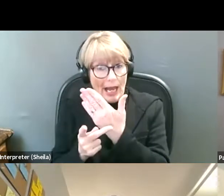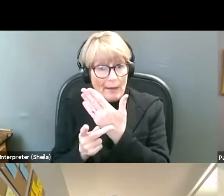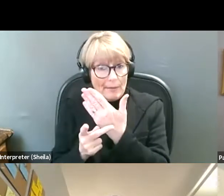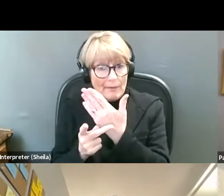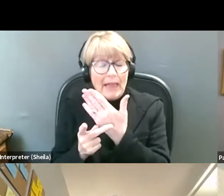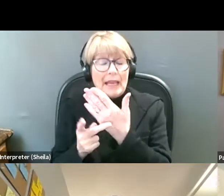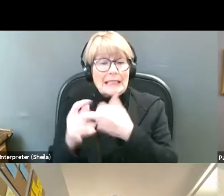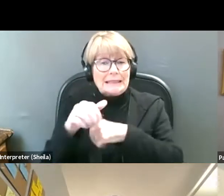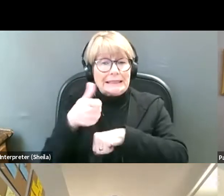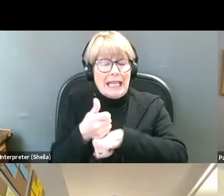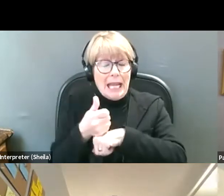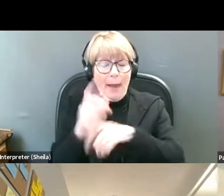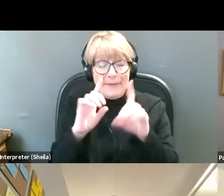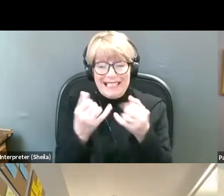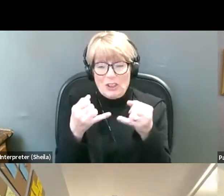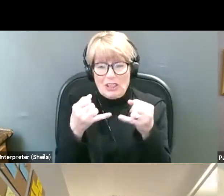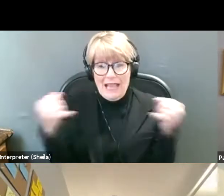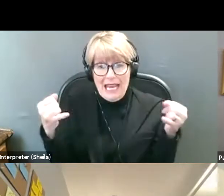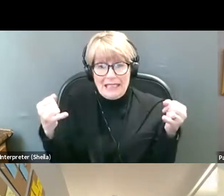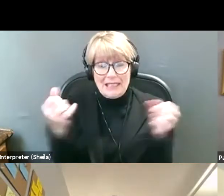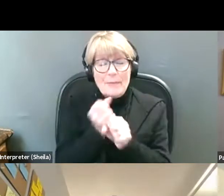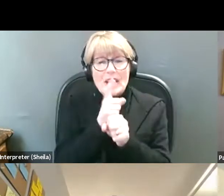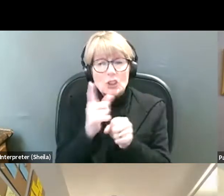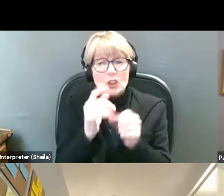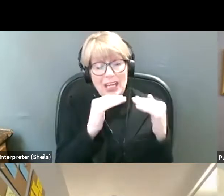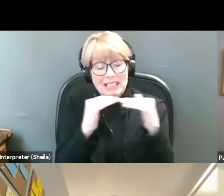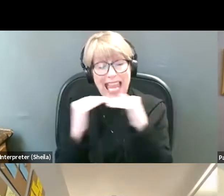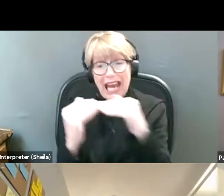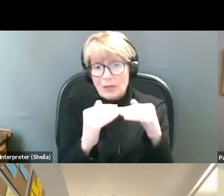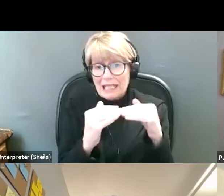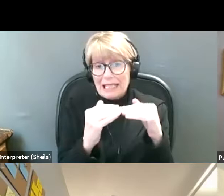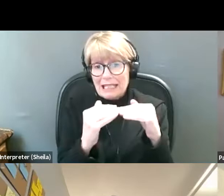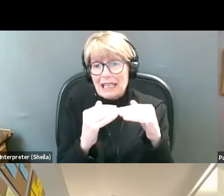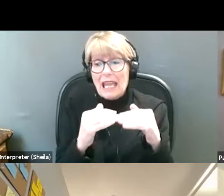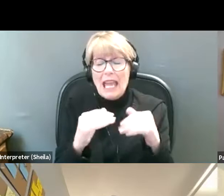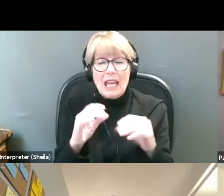district lines to ensure equity and non-bias?